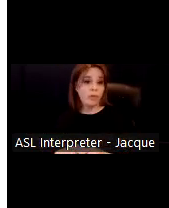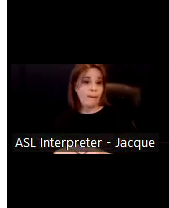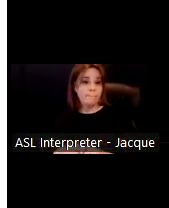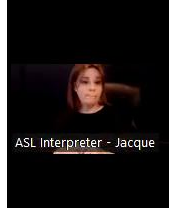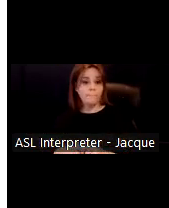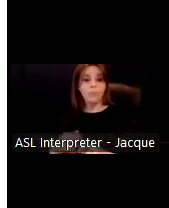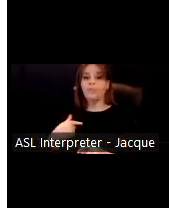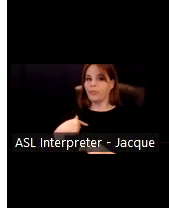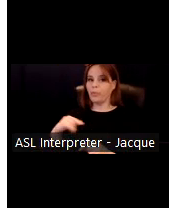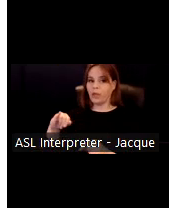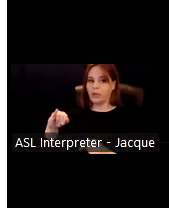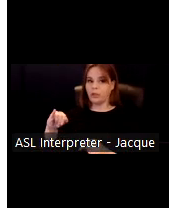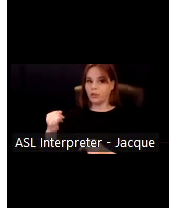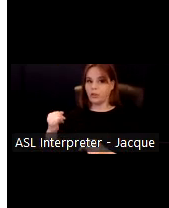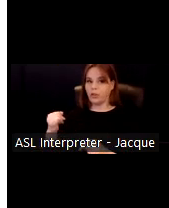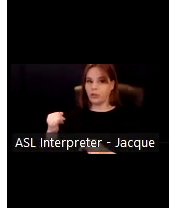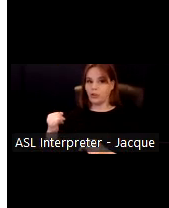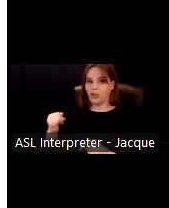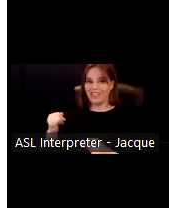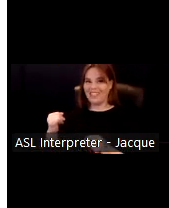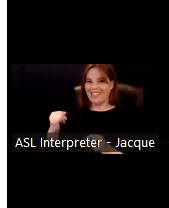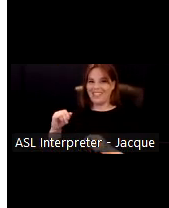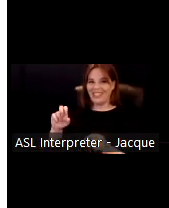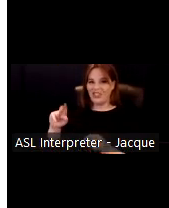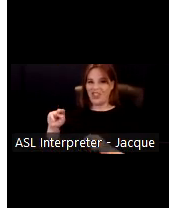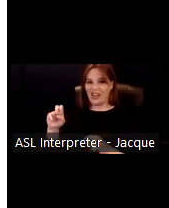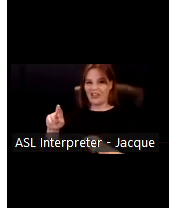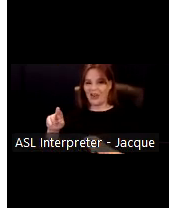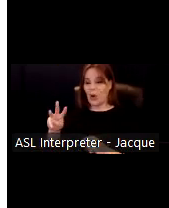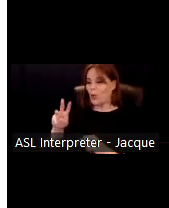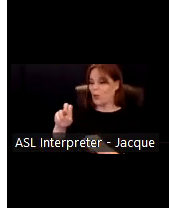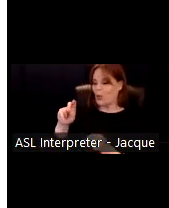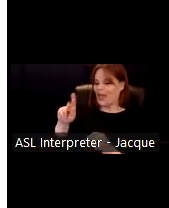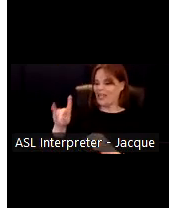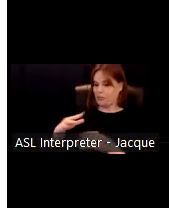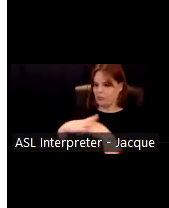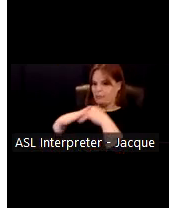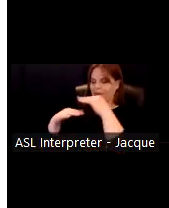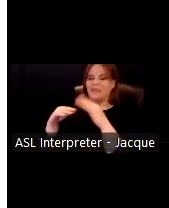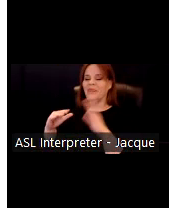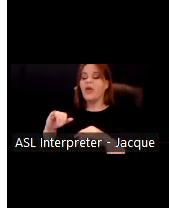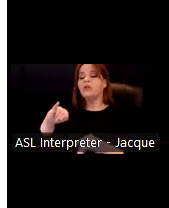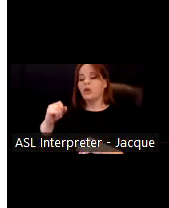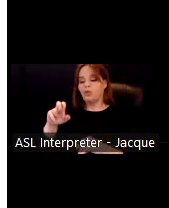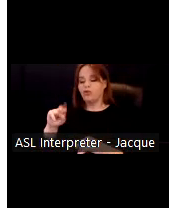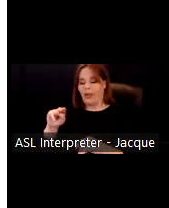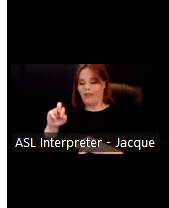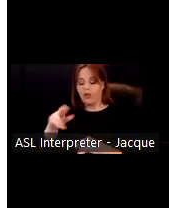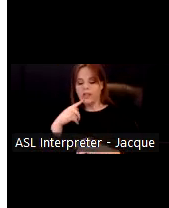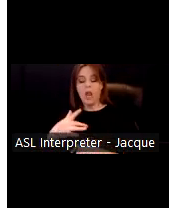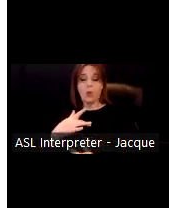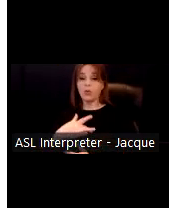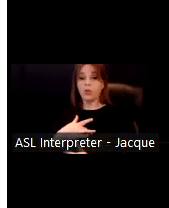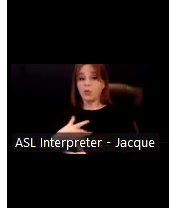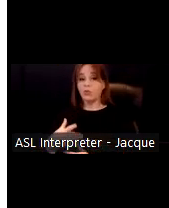Yes, this is Jennifer. again. Jennifer, Yes, for Within Reach. Yes, I can answer that. So usually what happens is we'll try